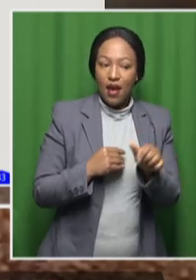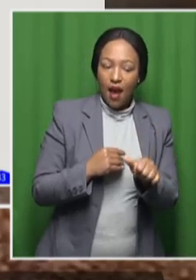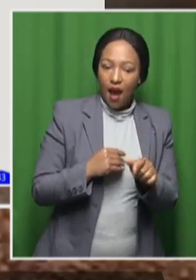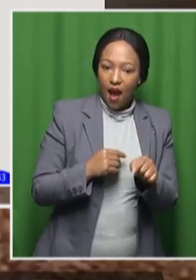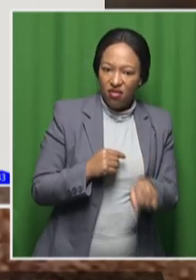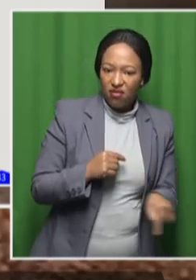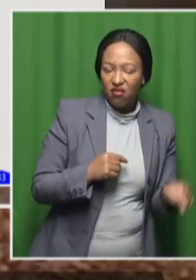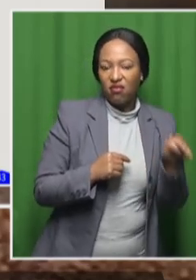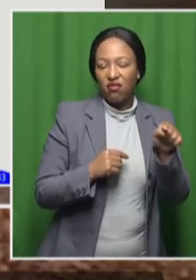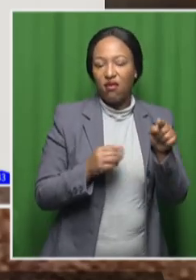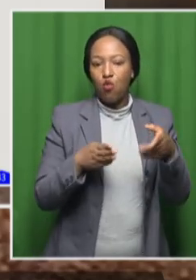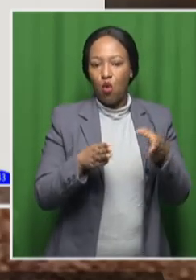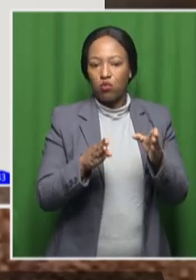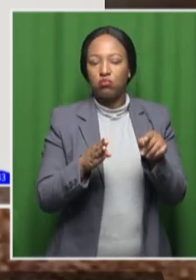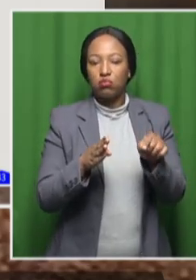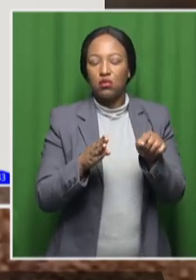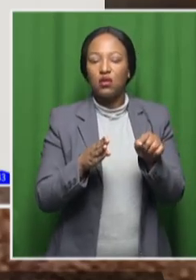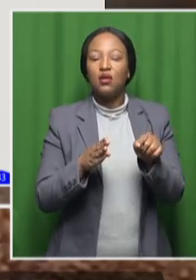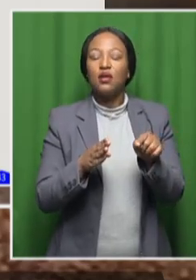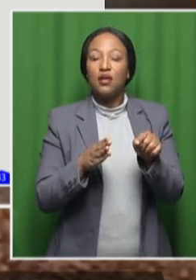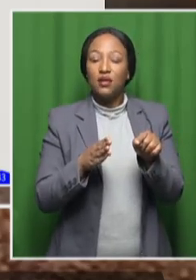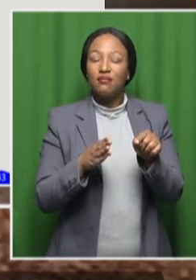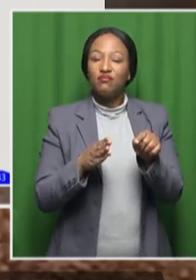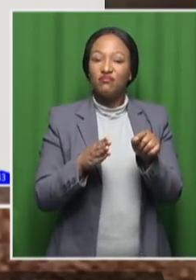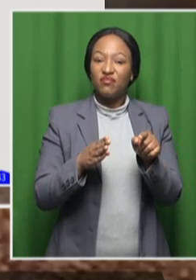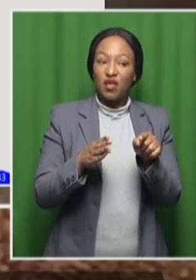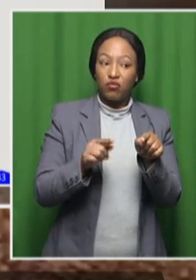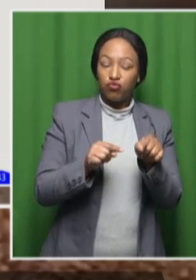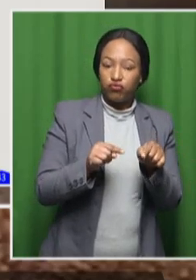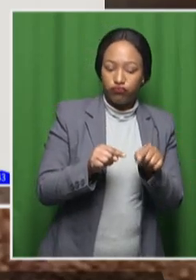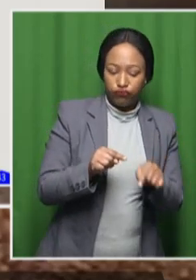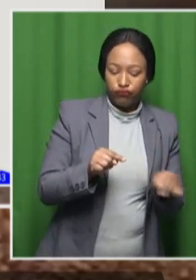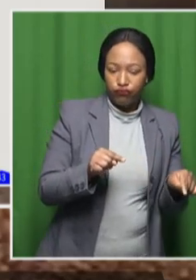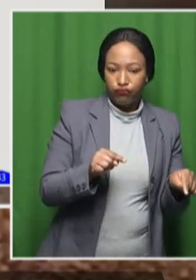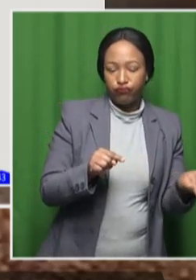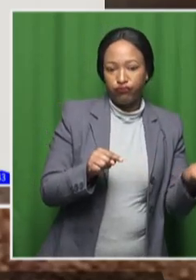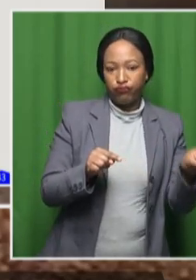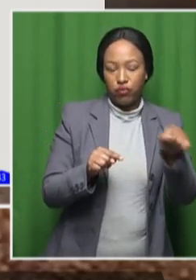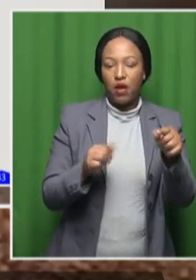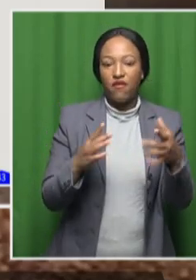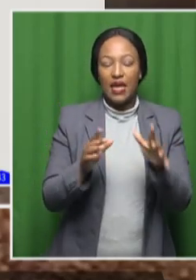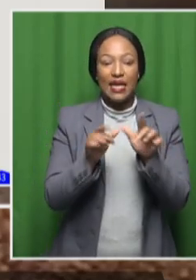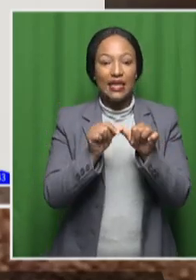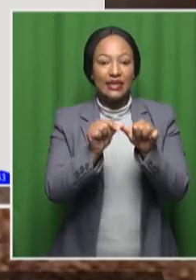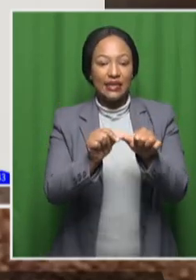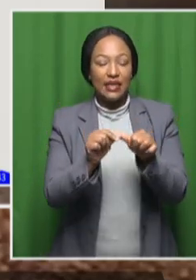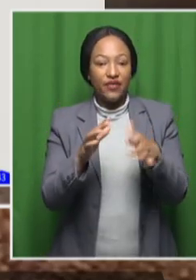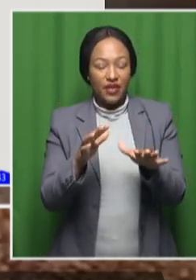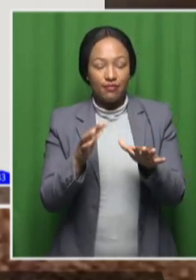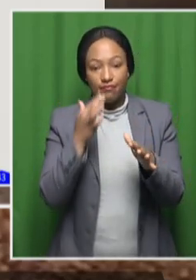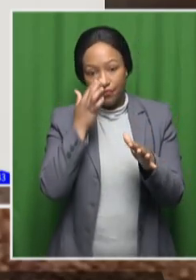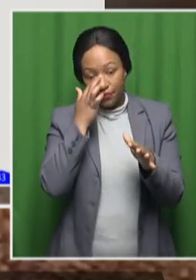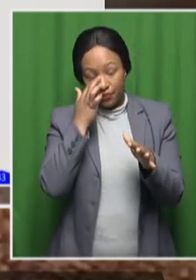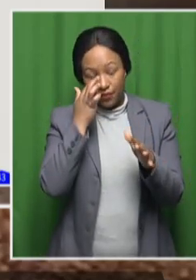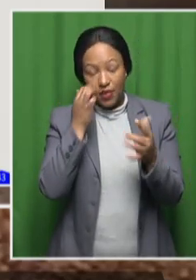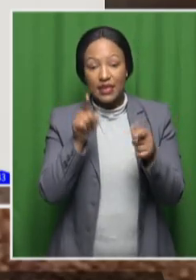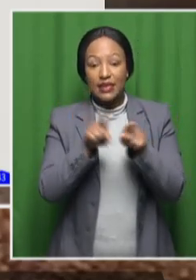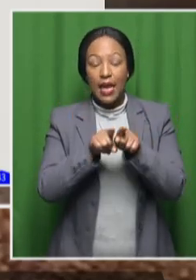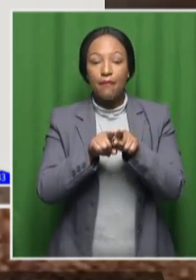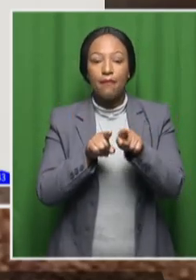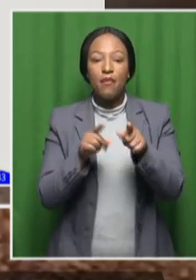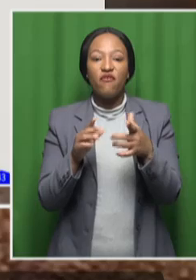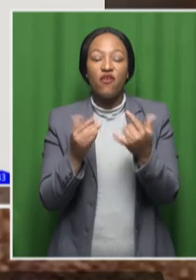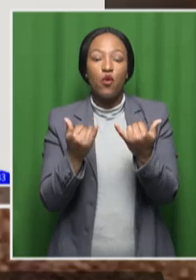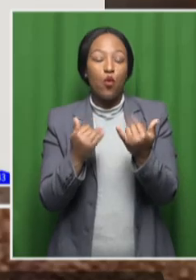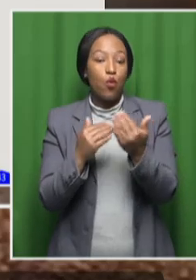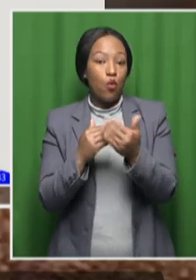to Botrafia, and then down through Crabo and over Solari's Pass. So it remains a long way round, both in and out of that